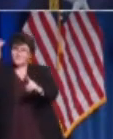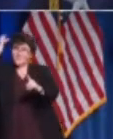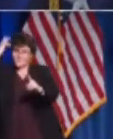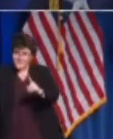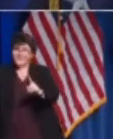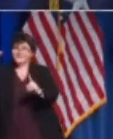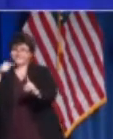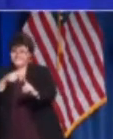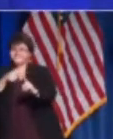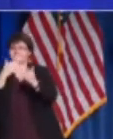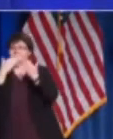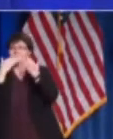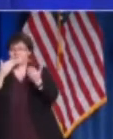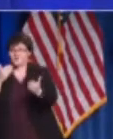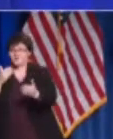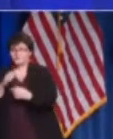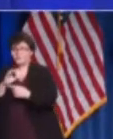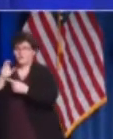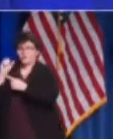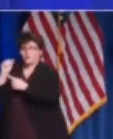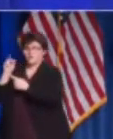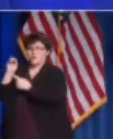room.